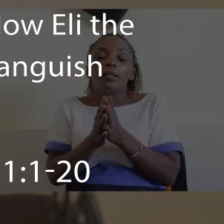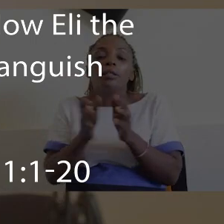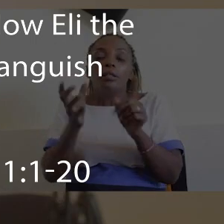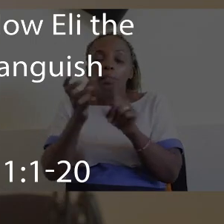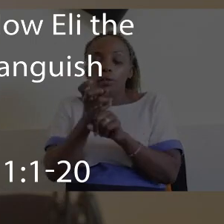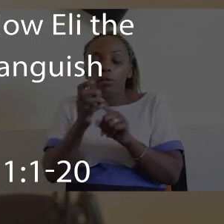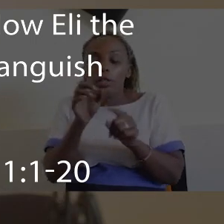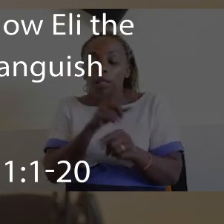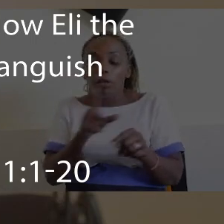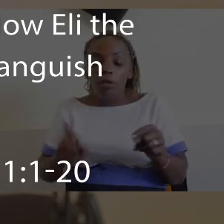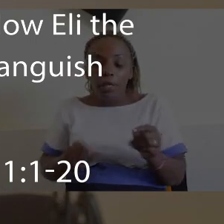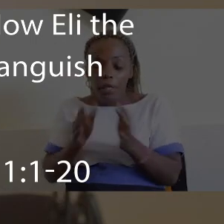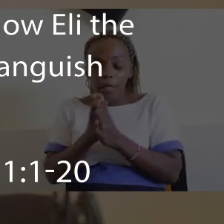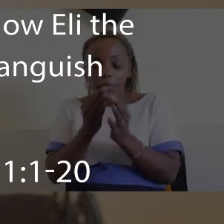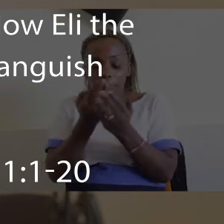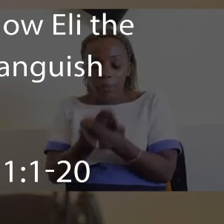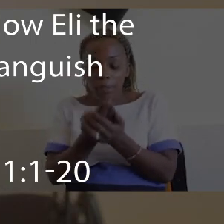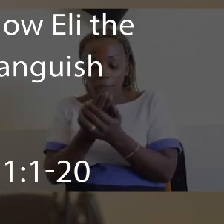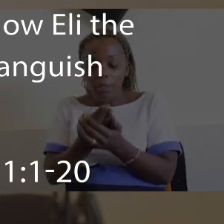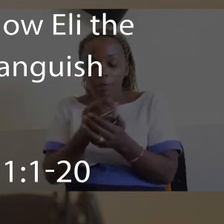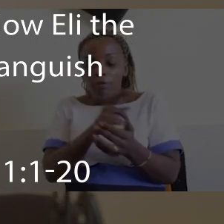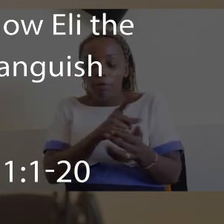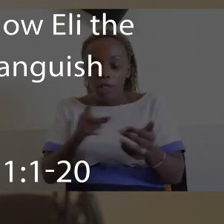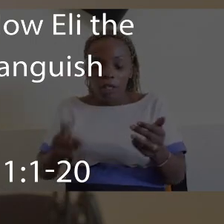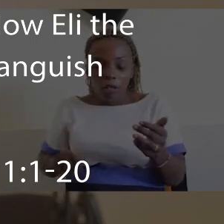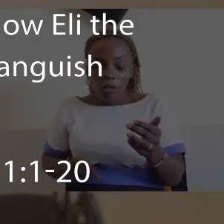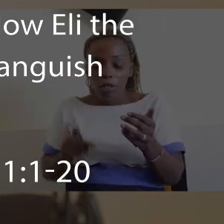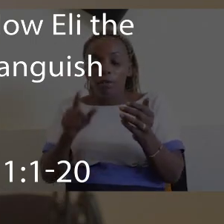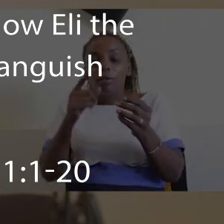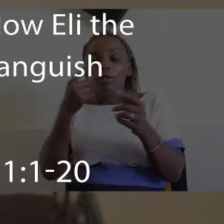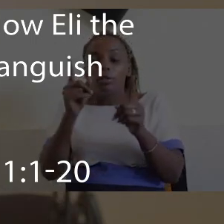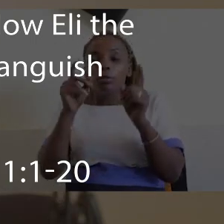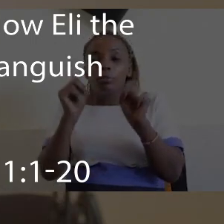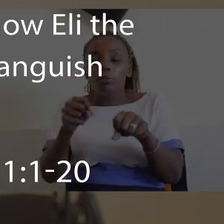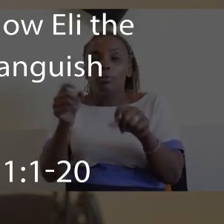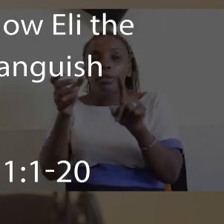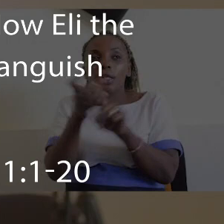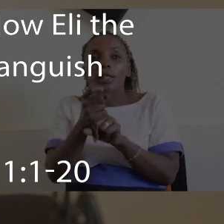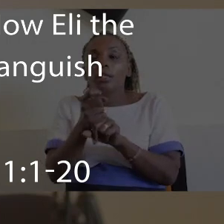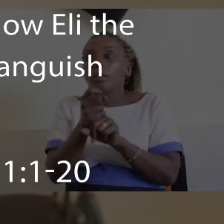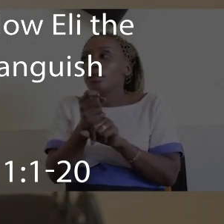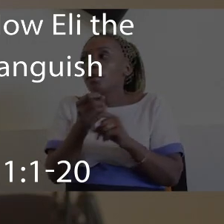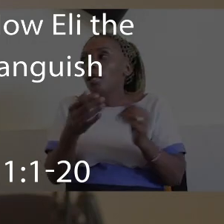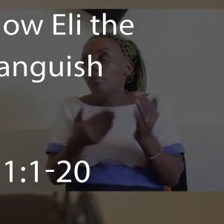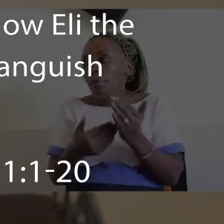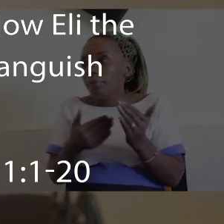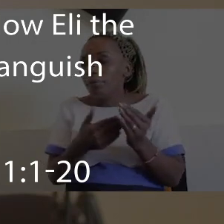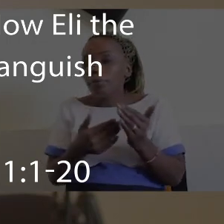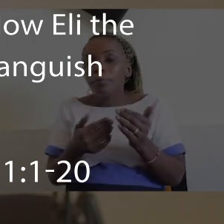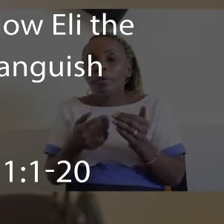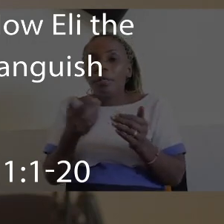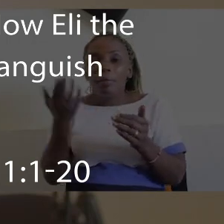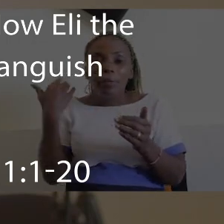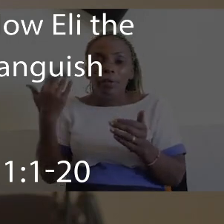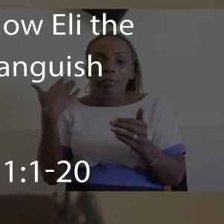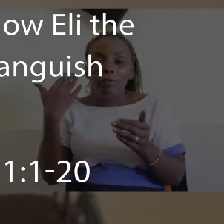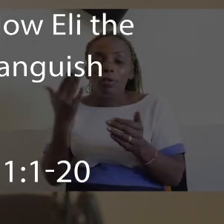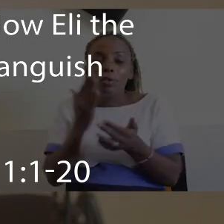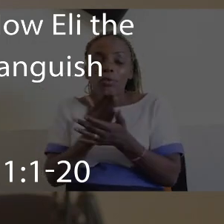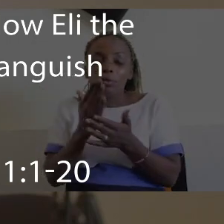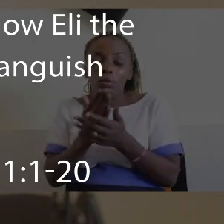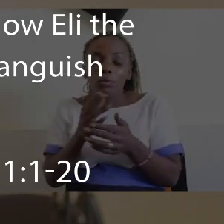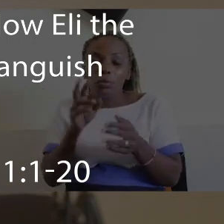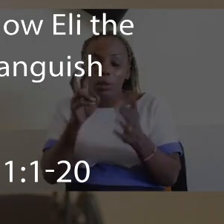Lord, and she pleaded with the Lord so that she can get a baby. In those days, we see